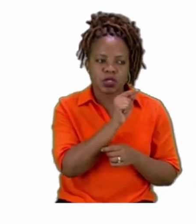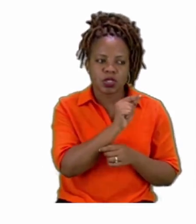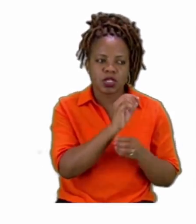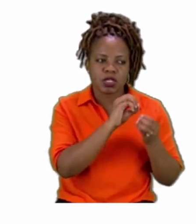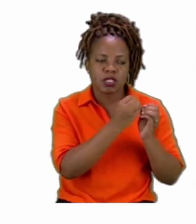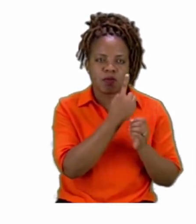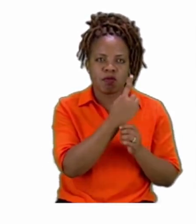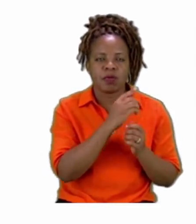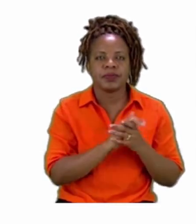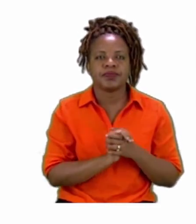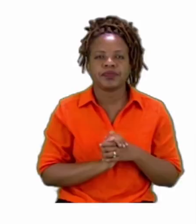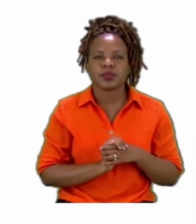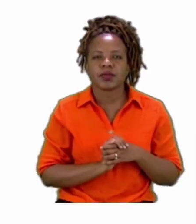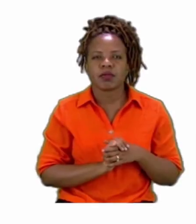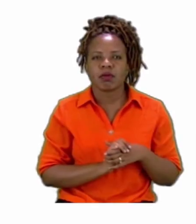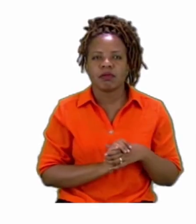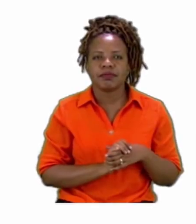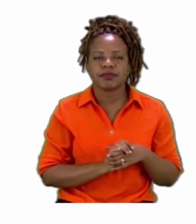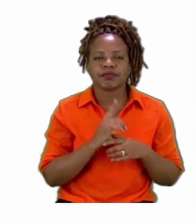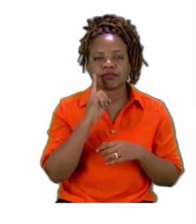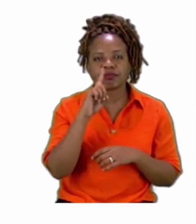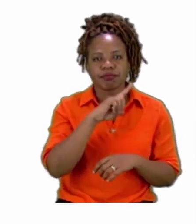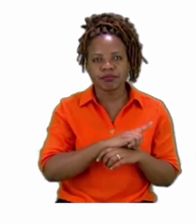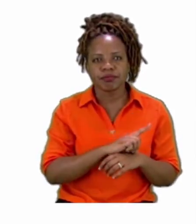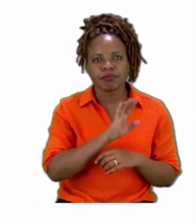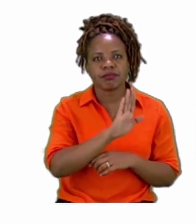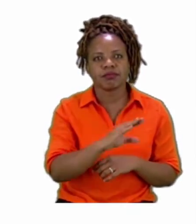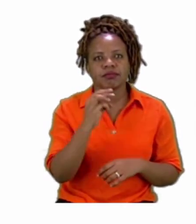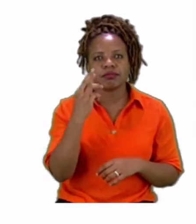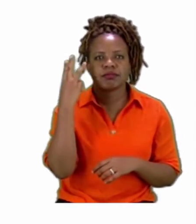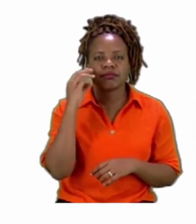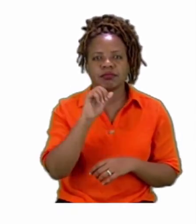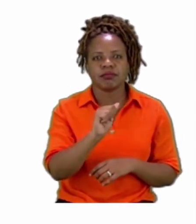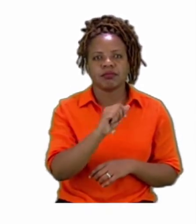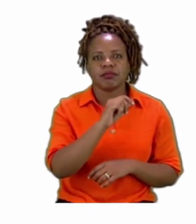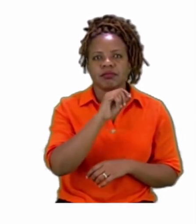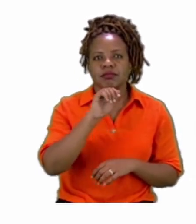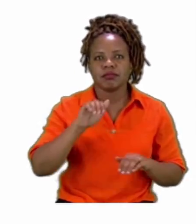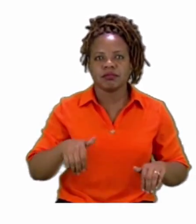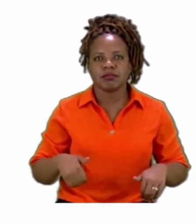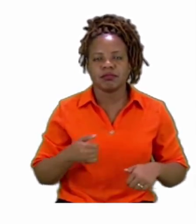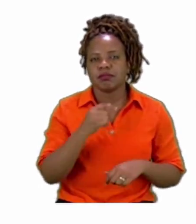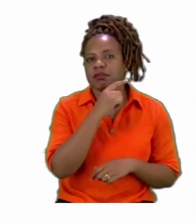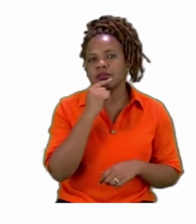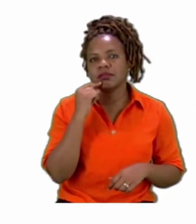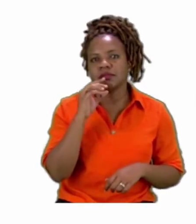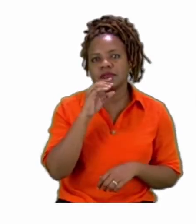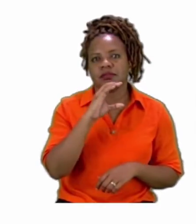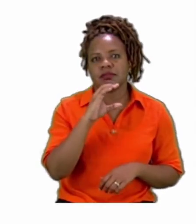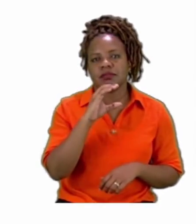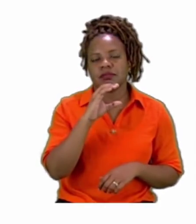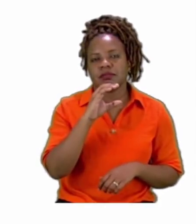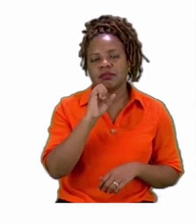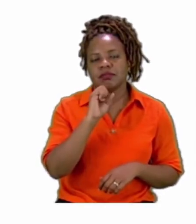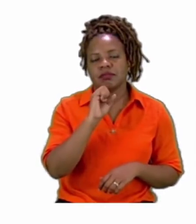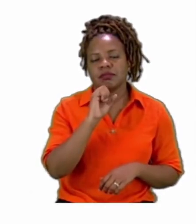So our first sentence is, one day there was a boy called Sammy. That is the one at